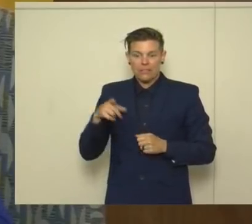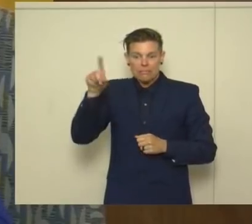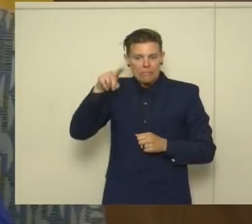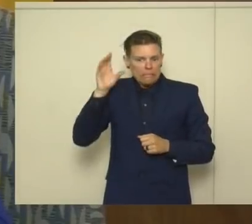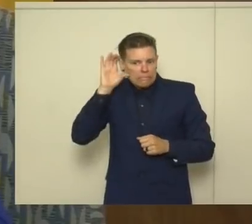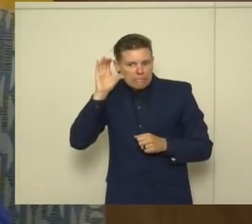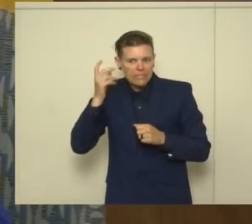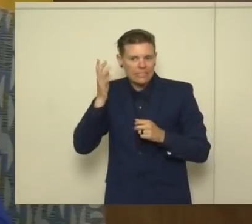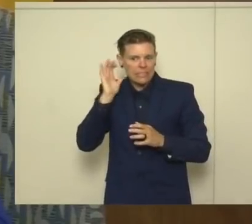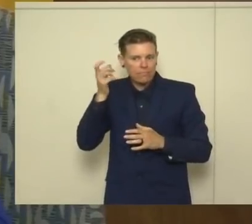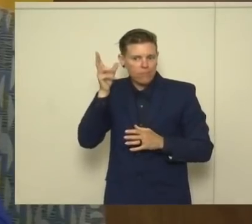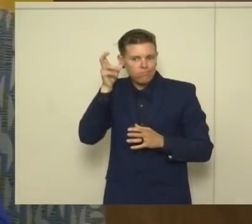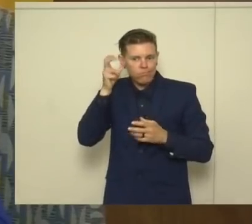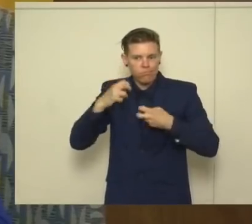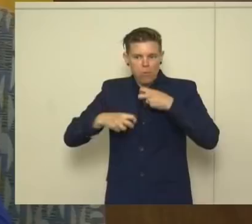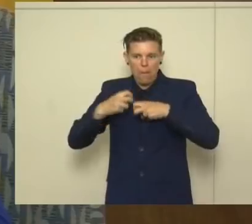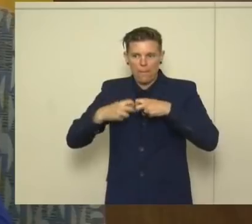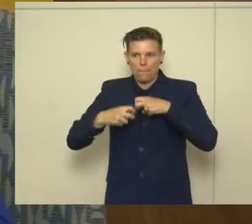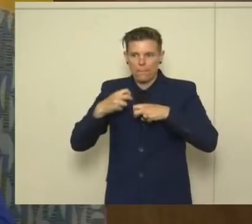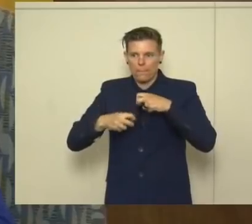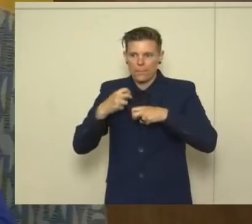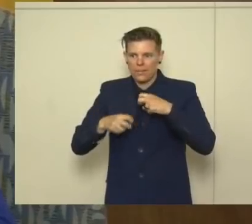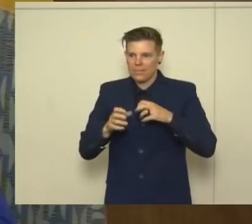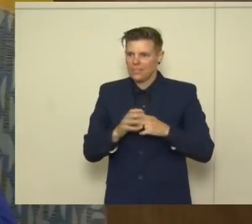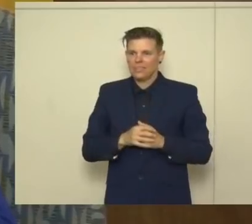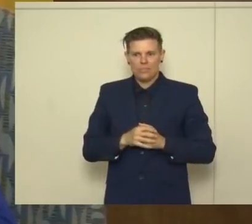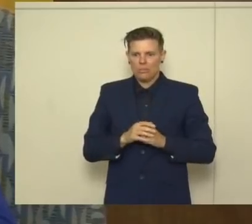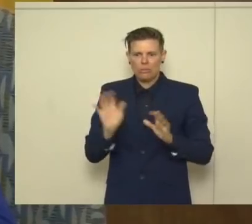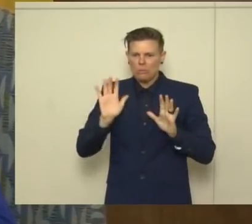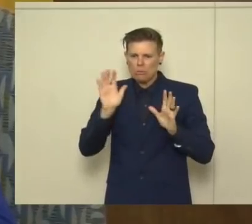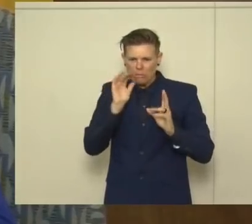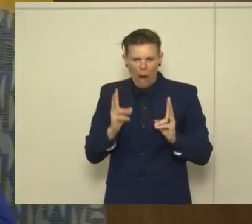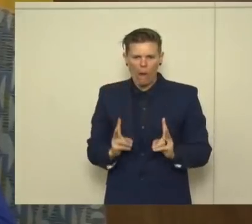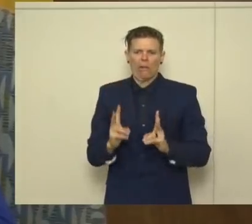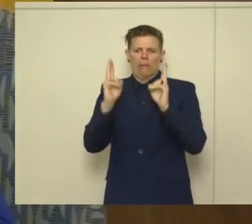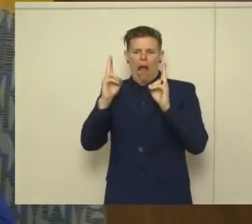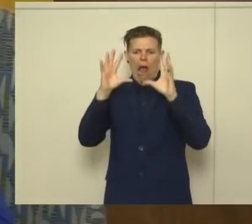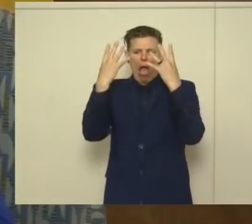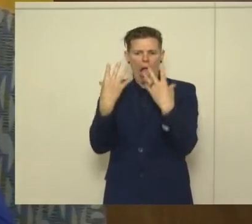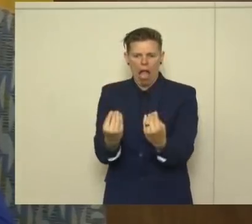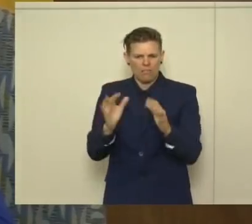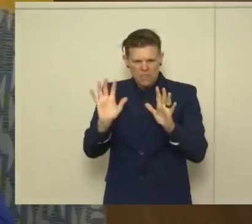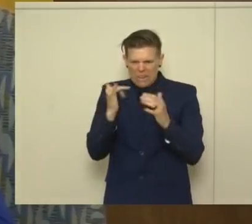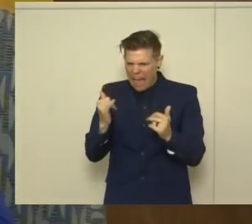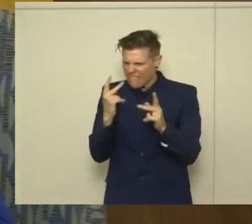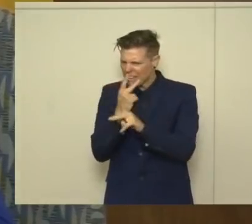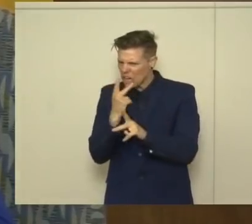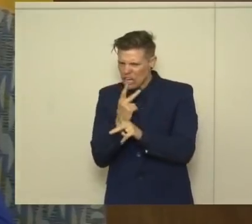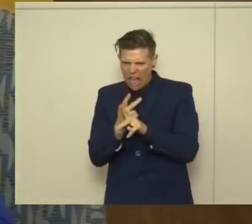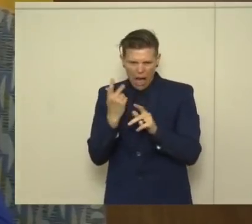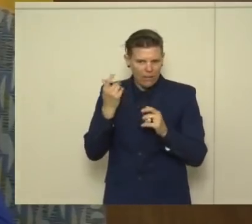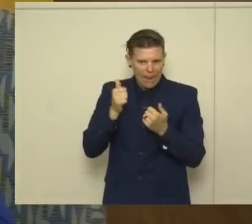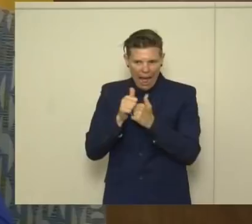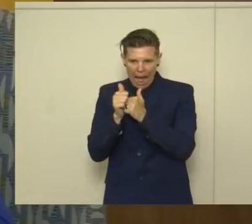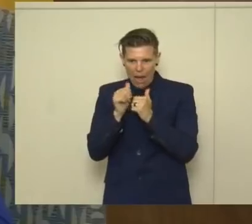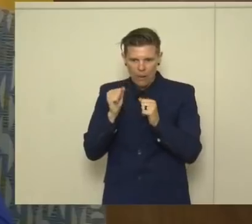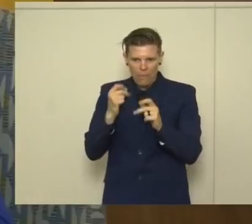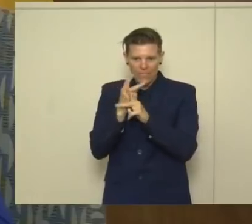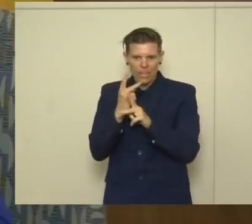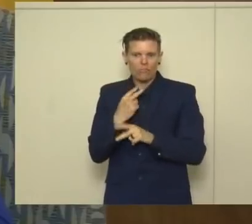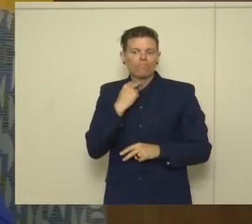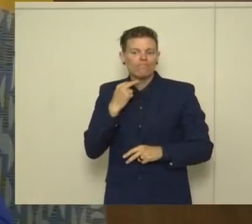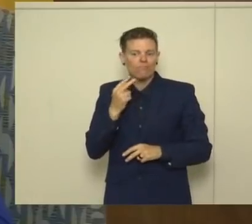Well, just no, don't cut the feed. Just we got to figure out the audio. It's up now. Yeah, is there audio? It wasn't at the beginning, but it should be